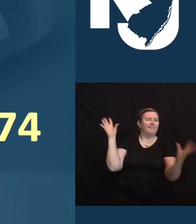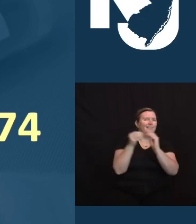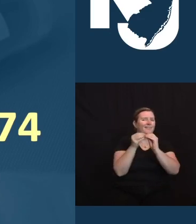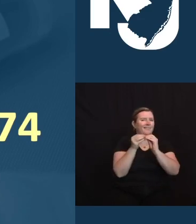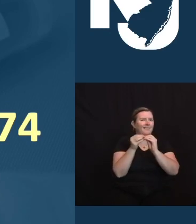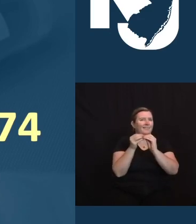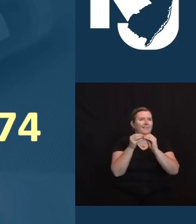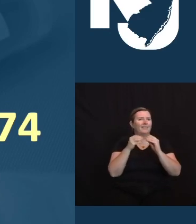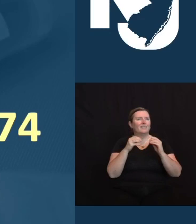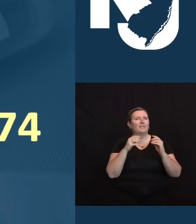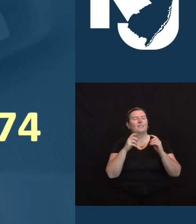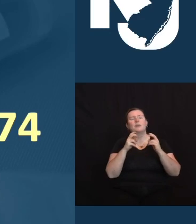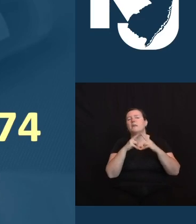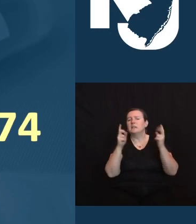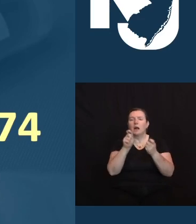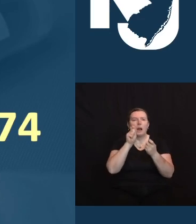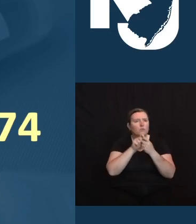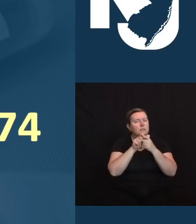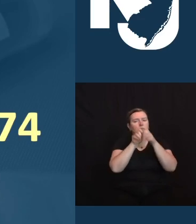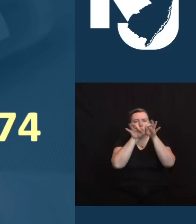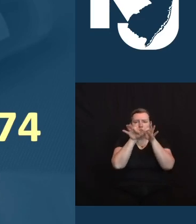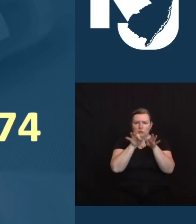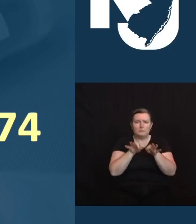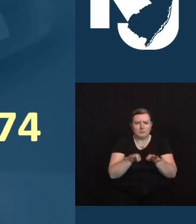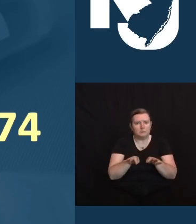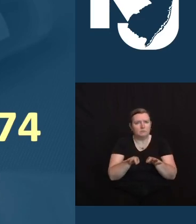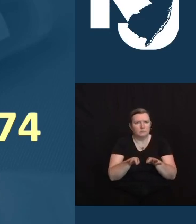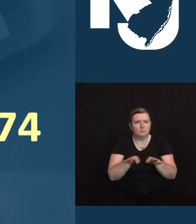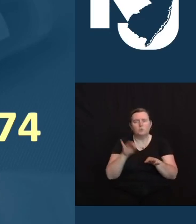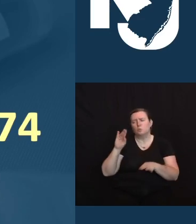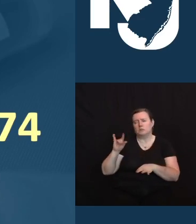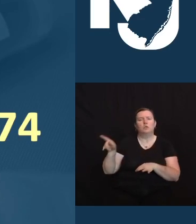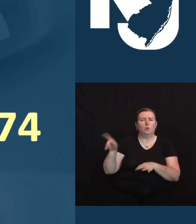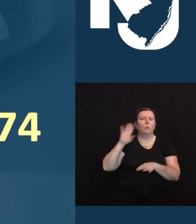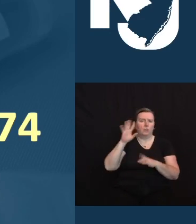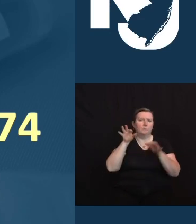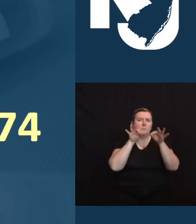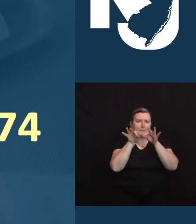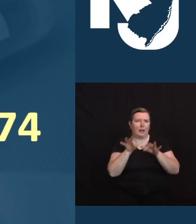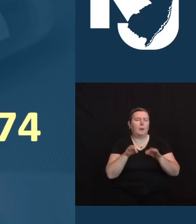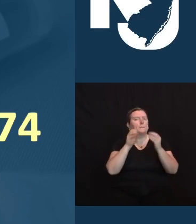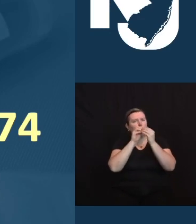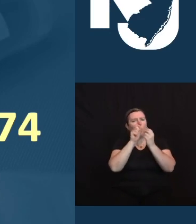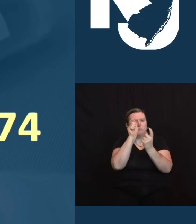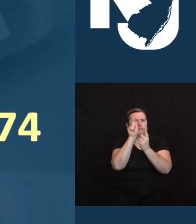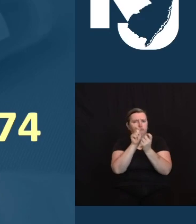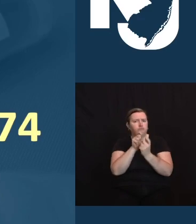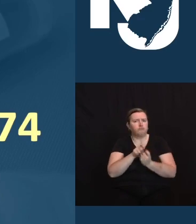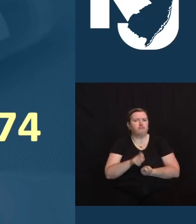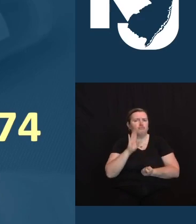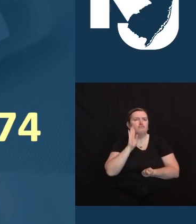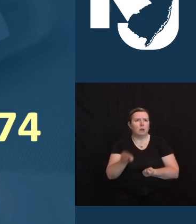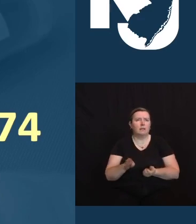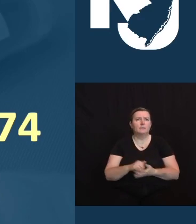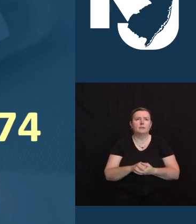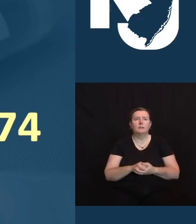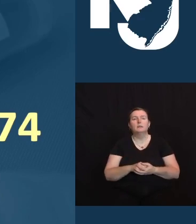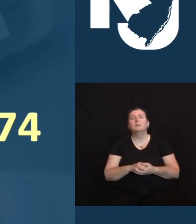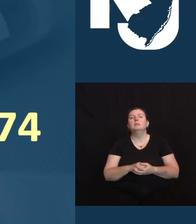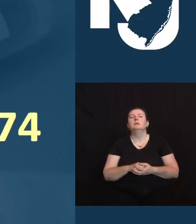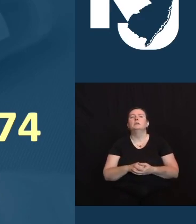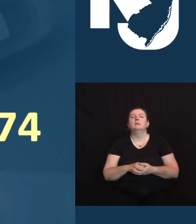side of being conservative on reporting these numbers. But Judy will give you some more color. As we do every time we come